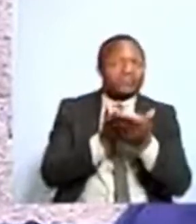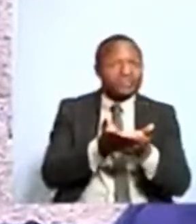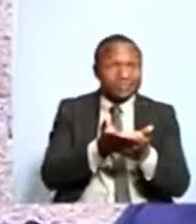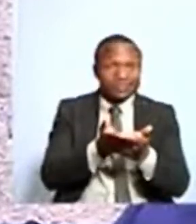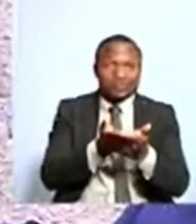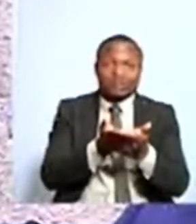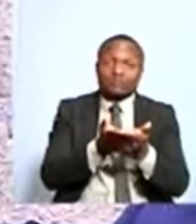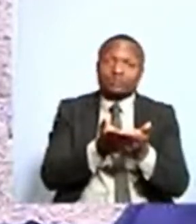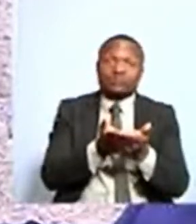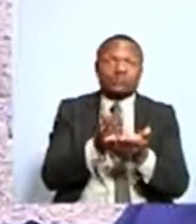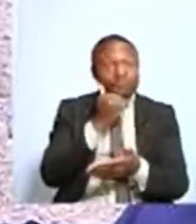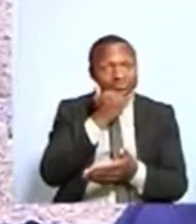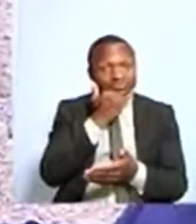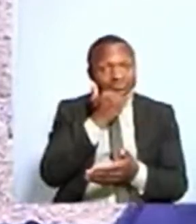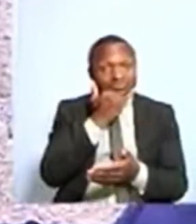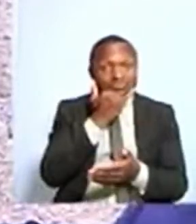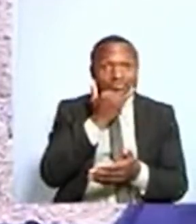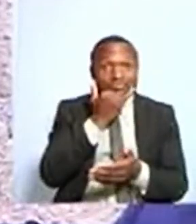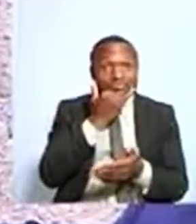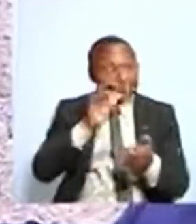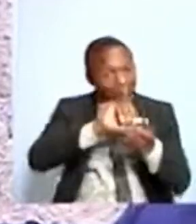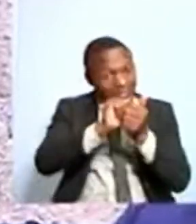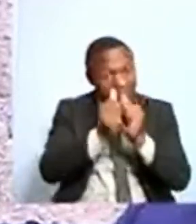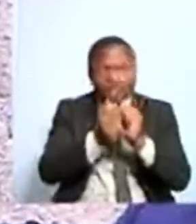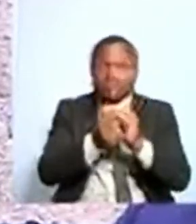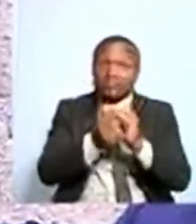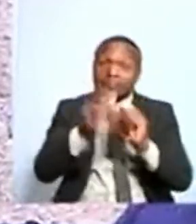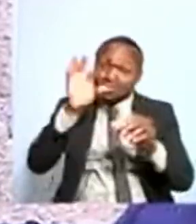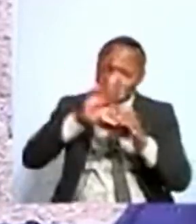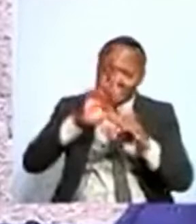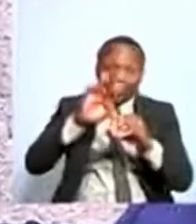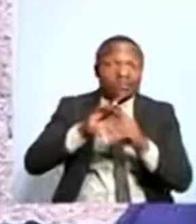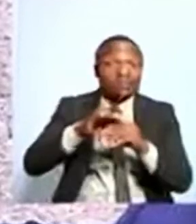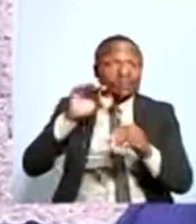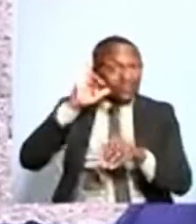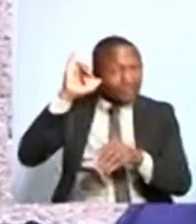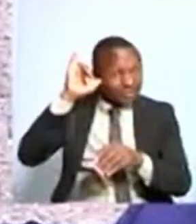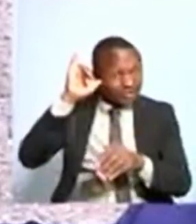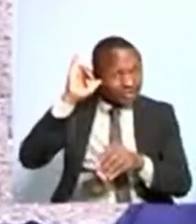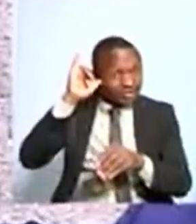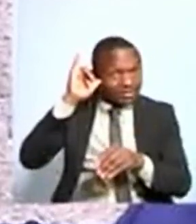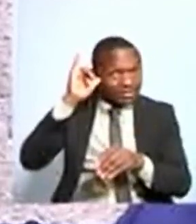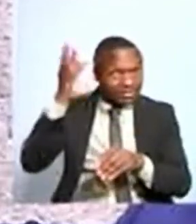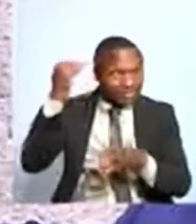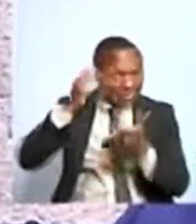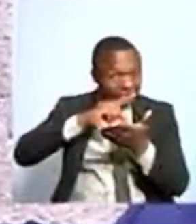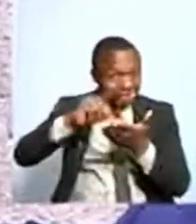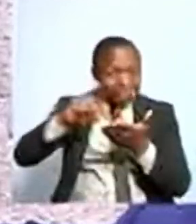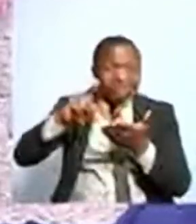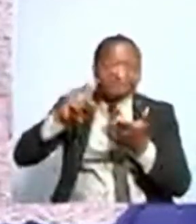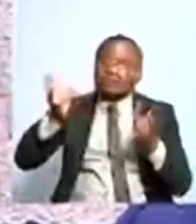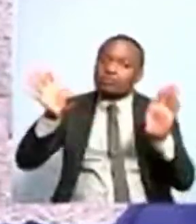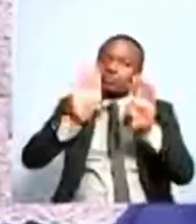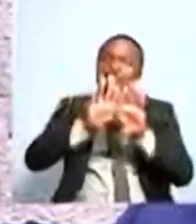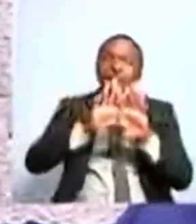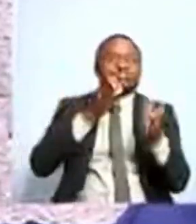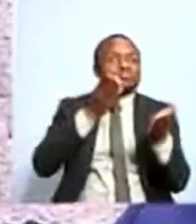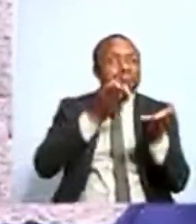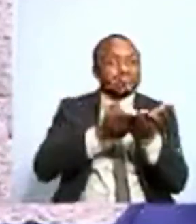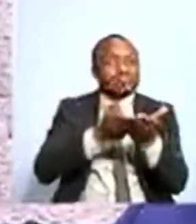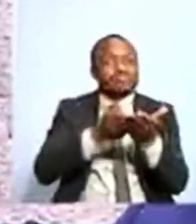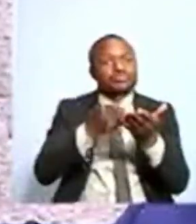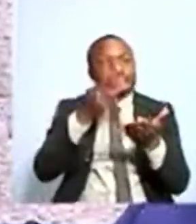mischievous. Because the amendments that the House voted on yesterday and last week closed this matter